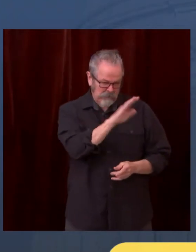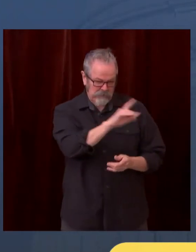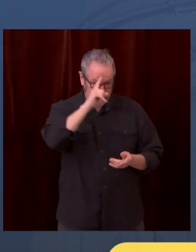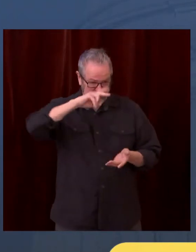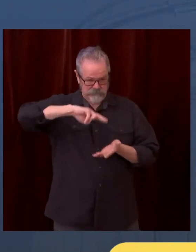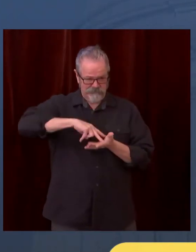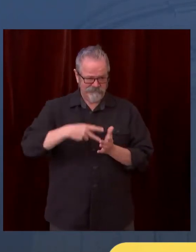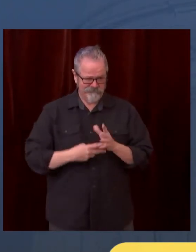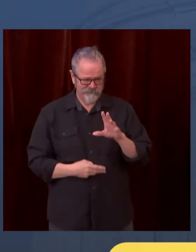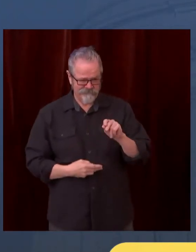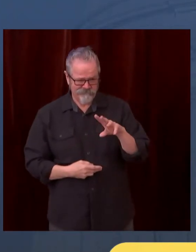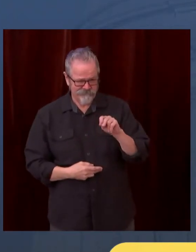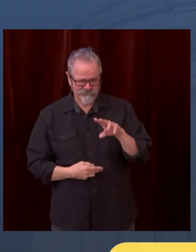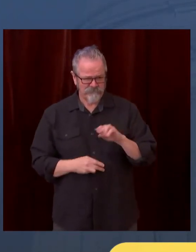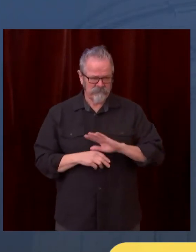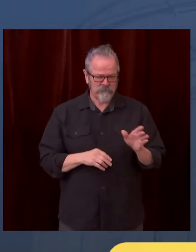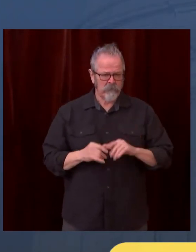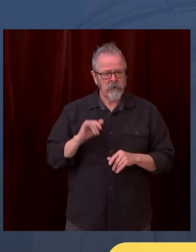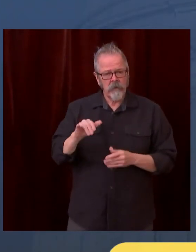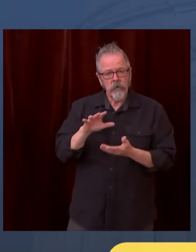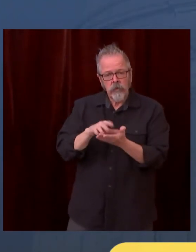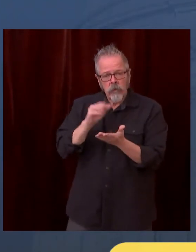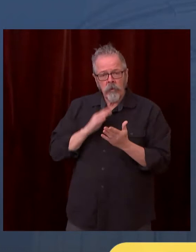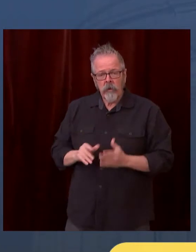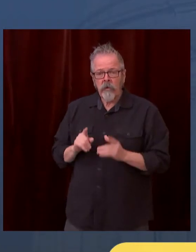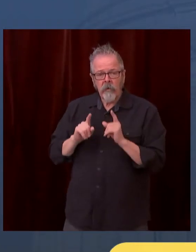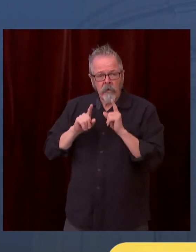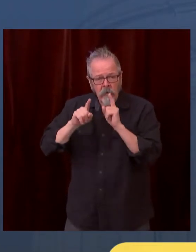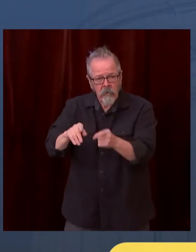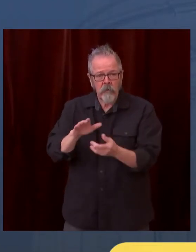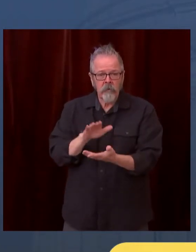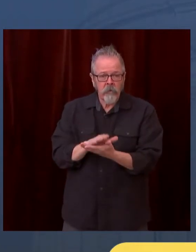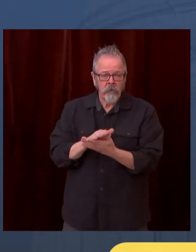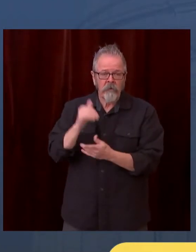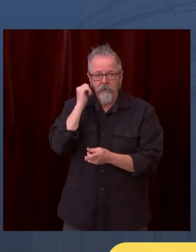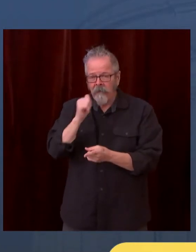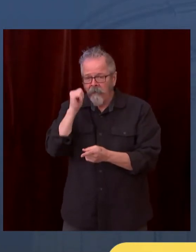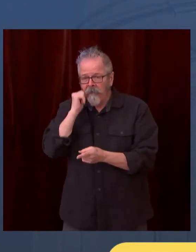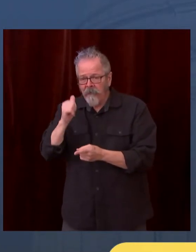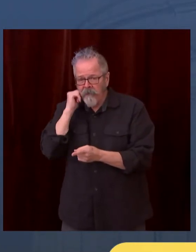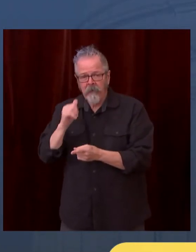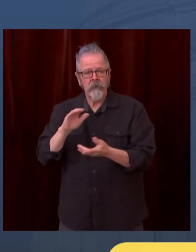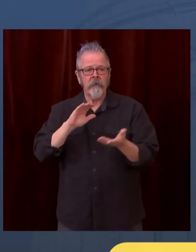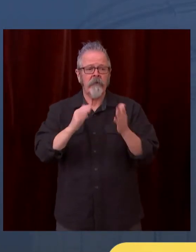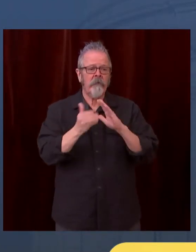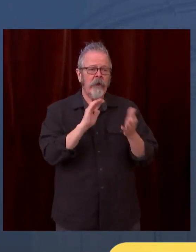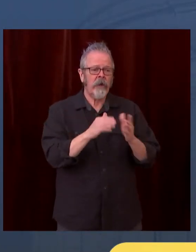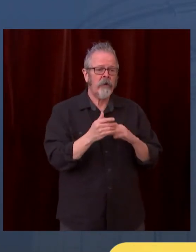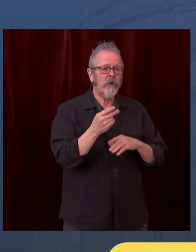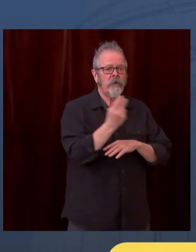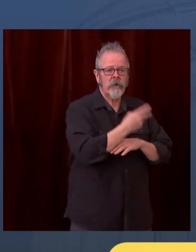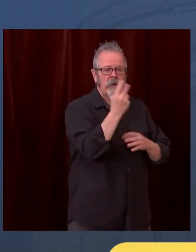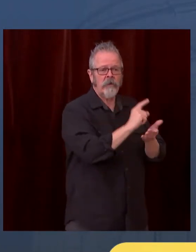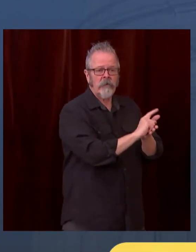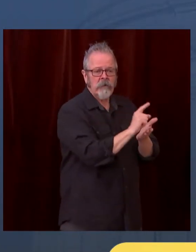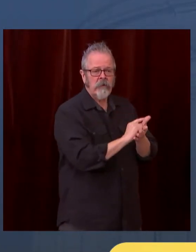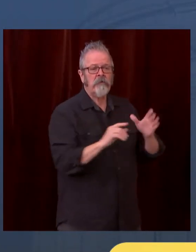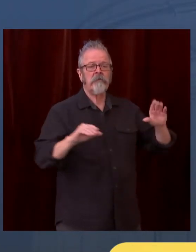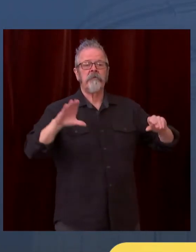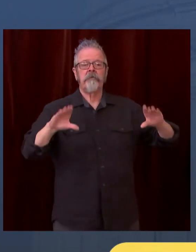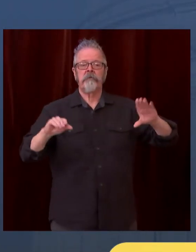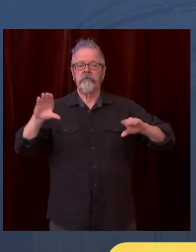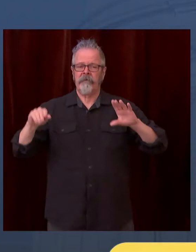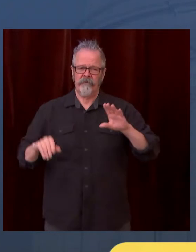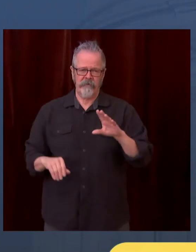and B early morning. I don't believe he intends to make such distinction, but I would defer